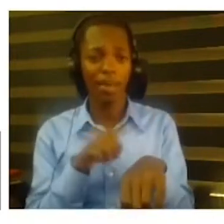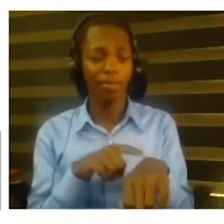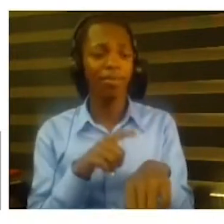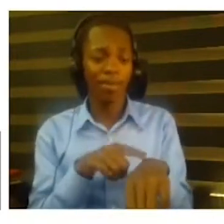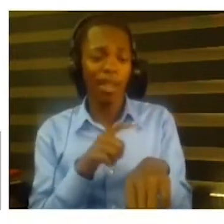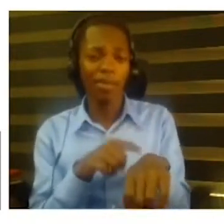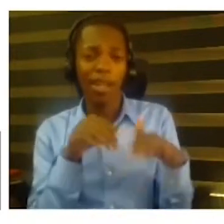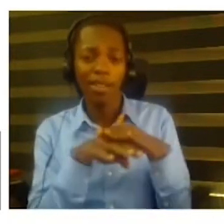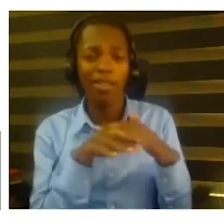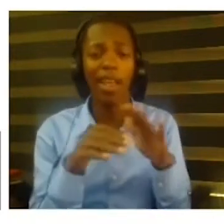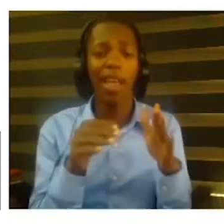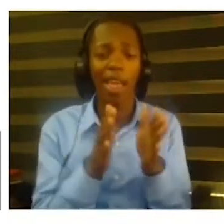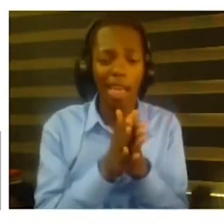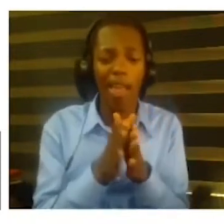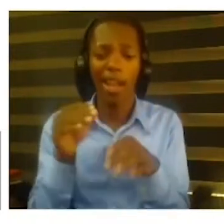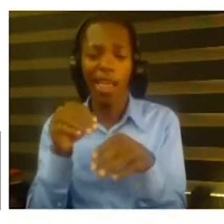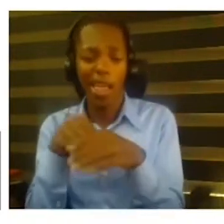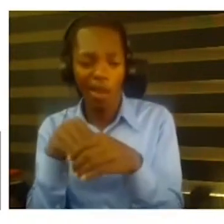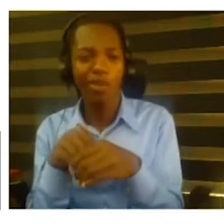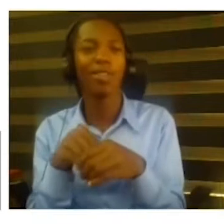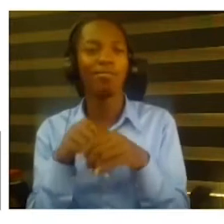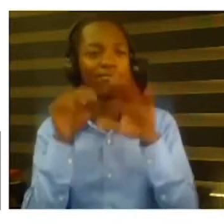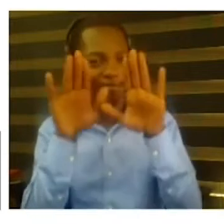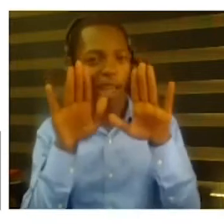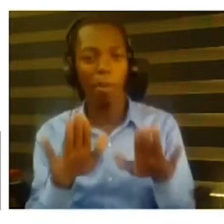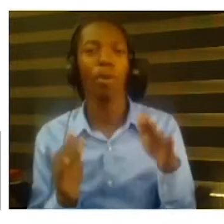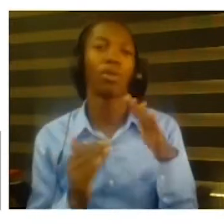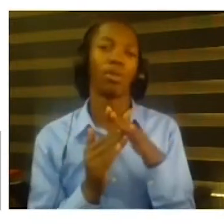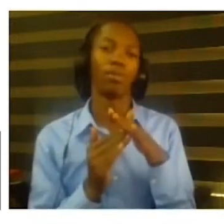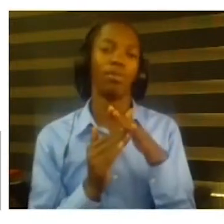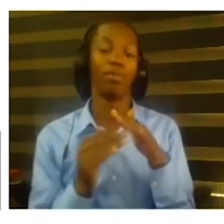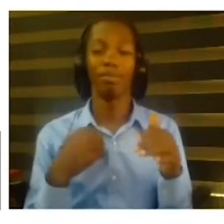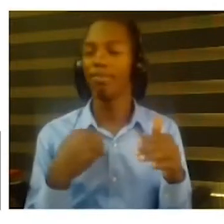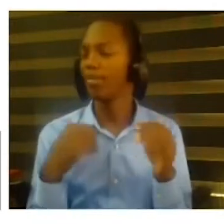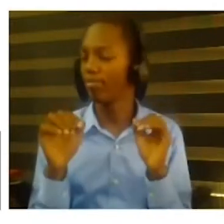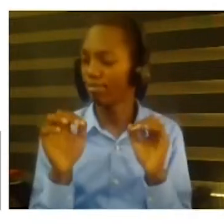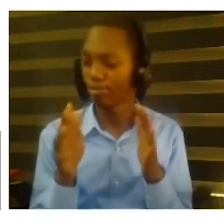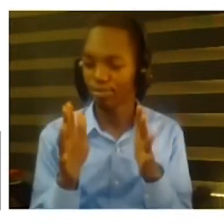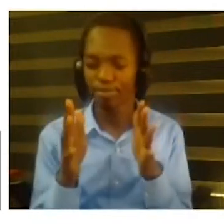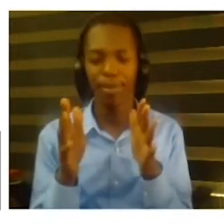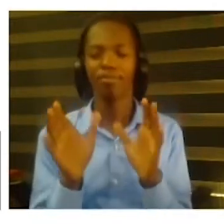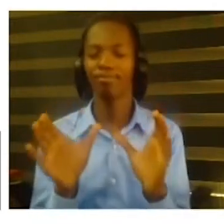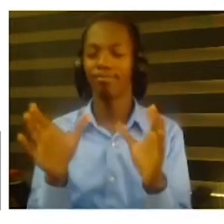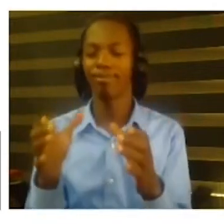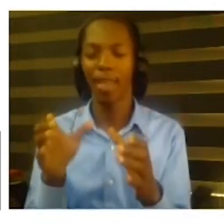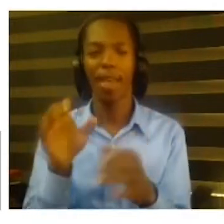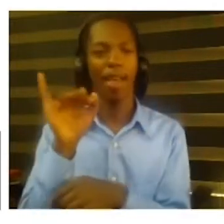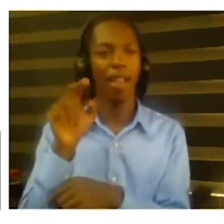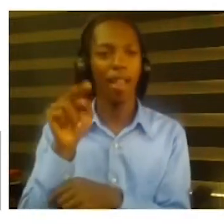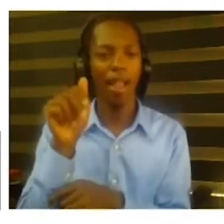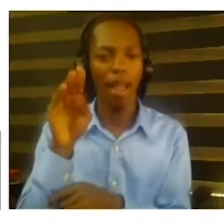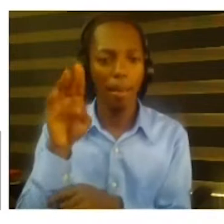and inclusion matter most. I congratulate Enable, whose overarching philosophy is